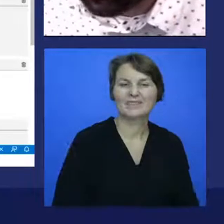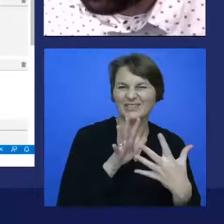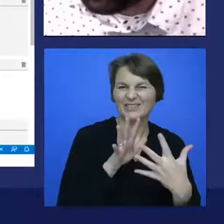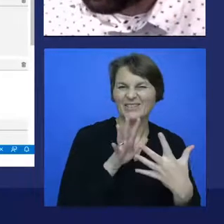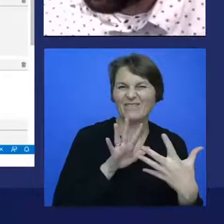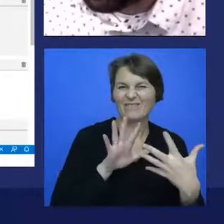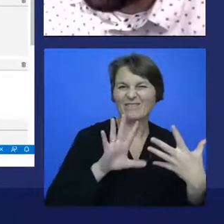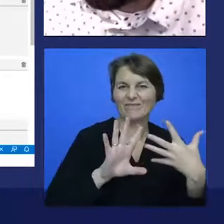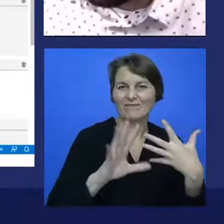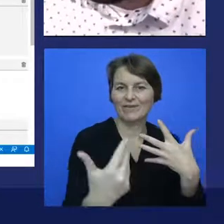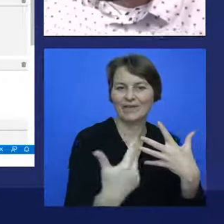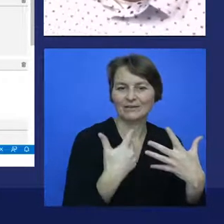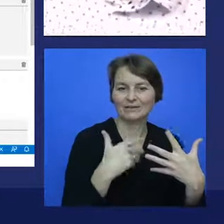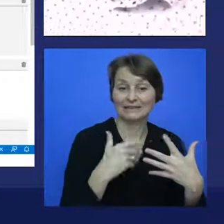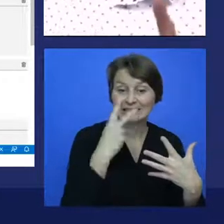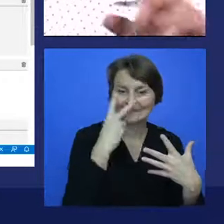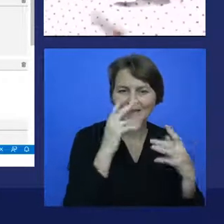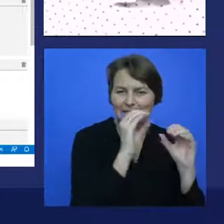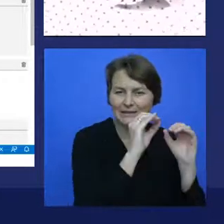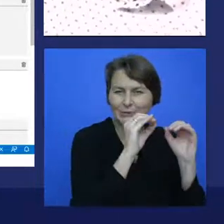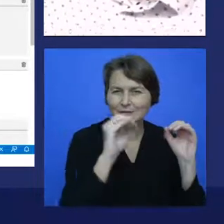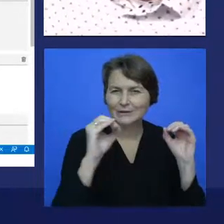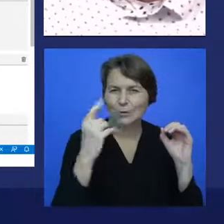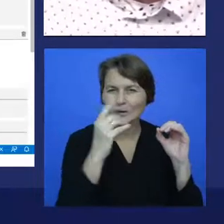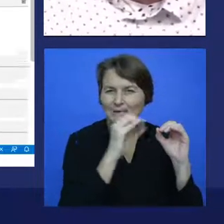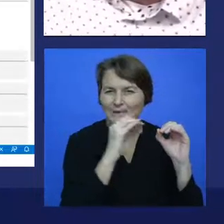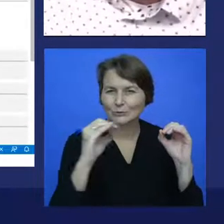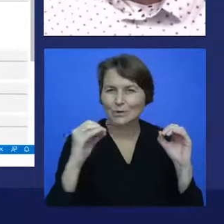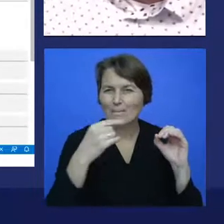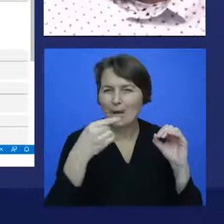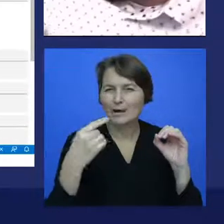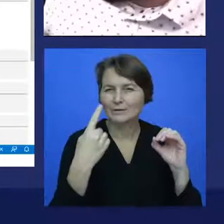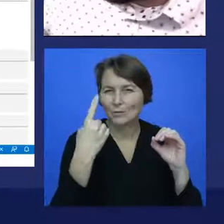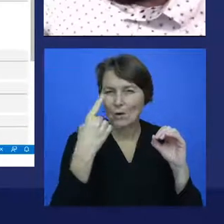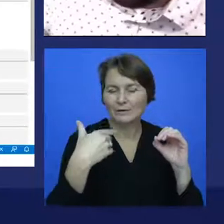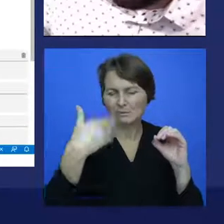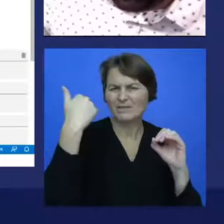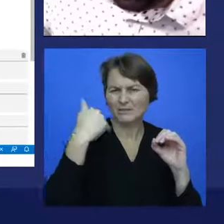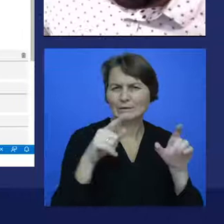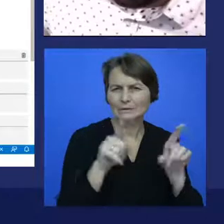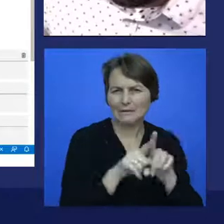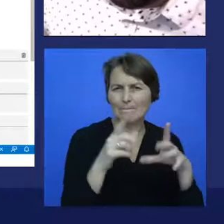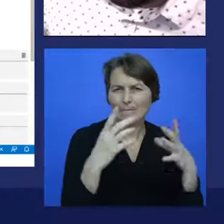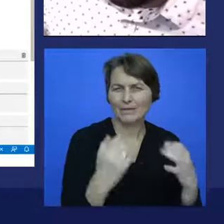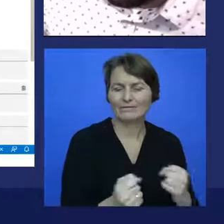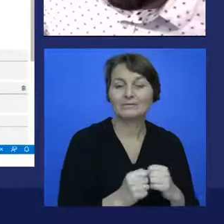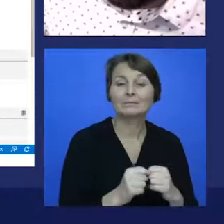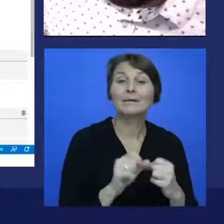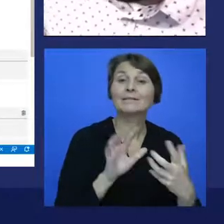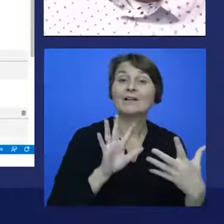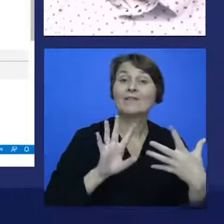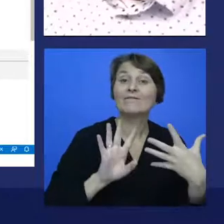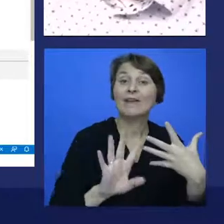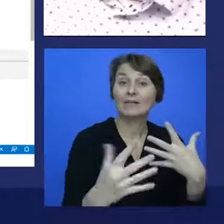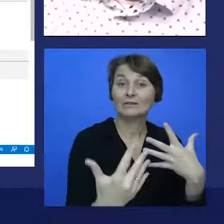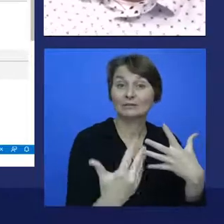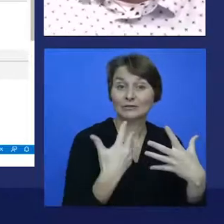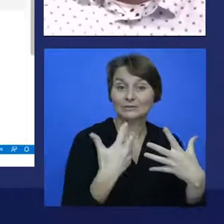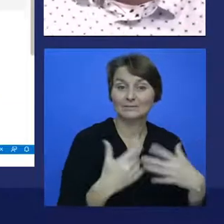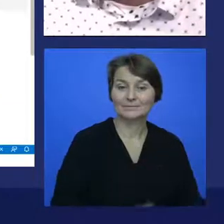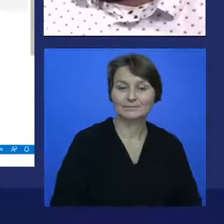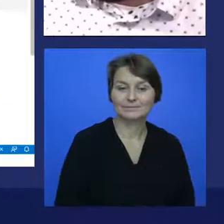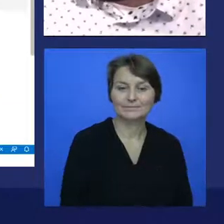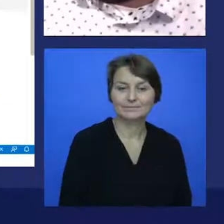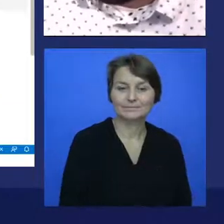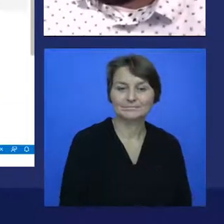familiar? 111000-1. Remember, that was the same thing we invented before, but here's a filter or a convolution over an important picture.